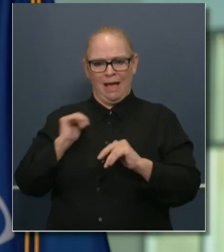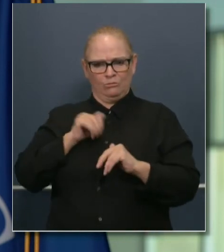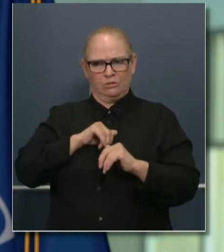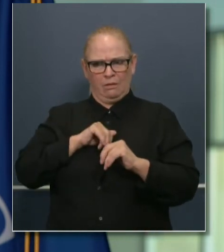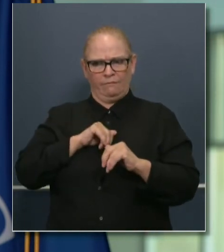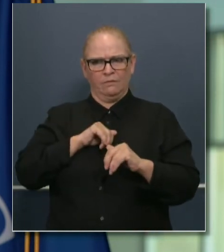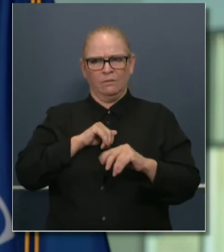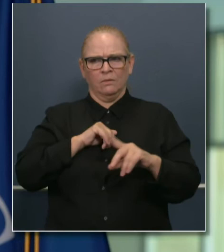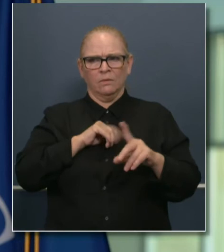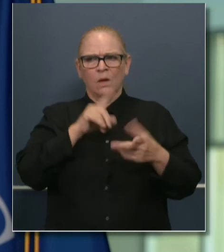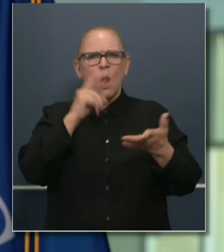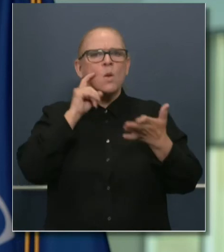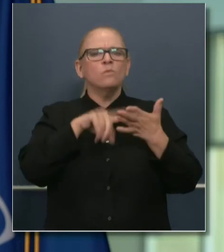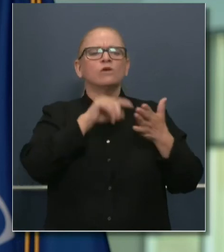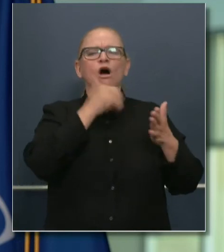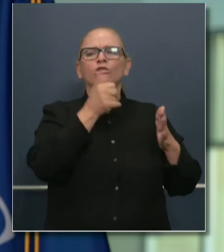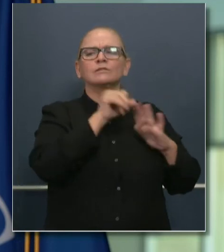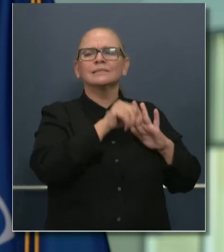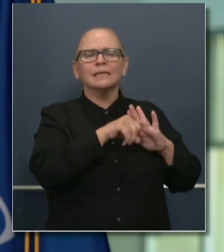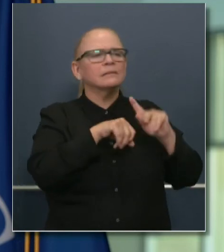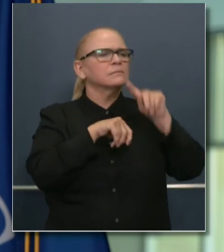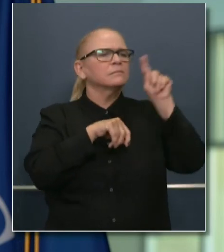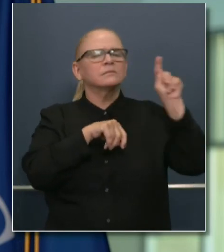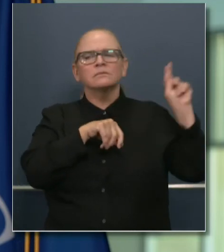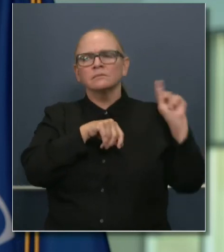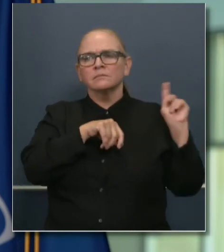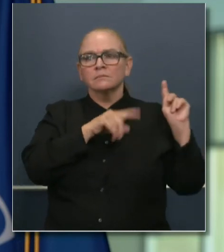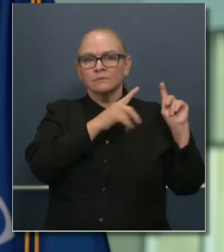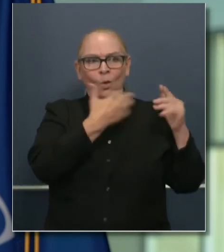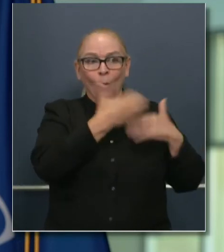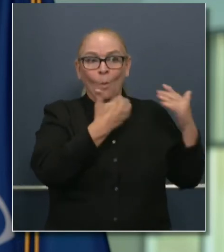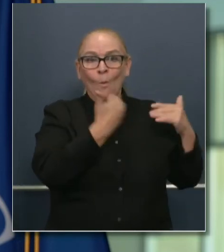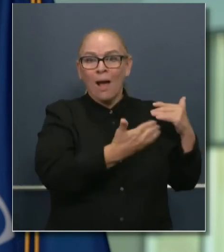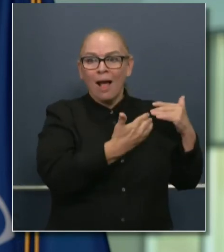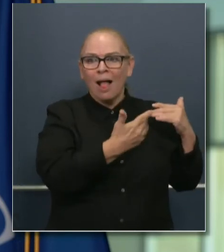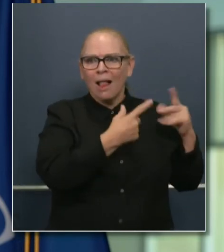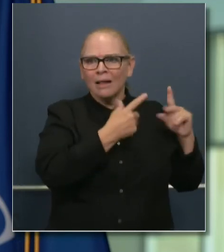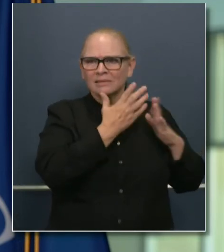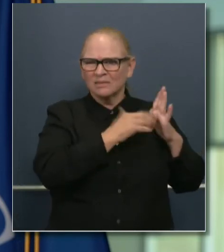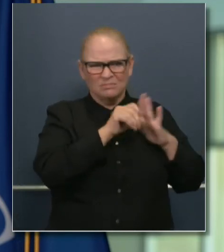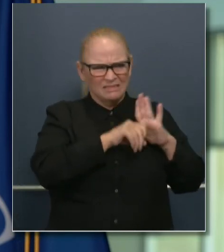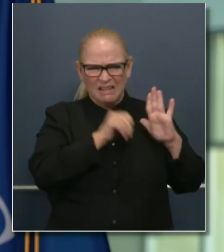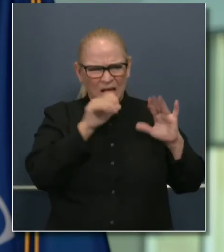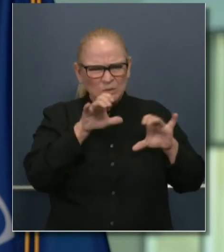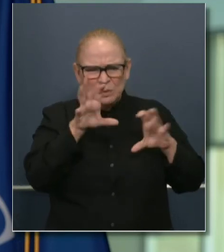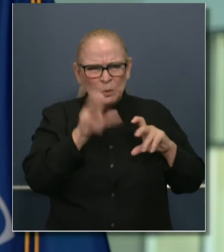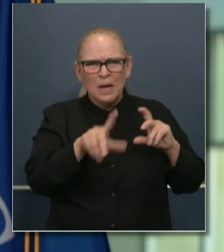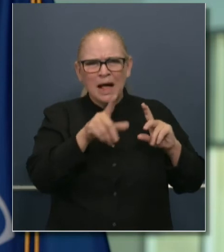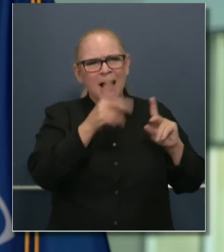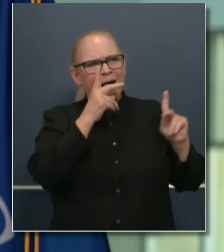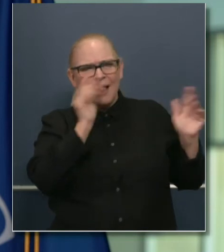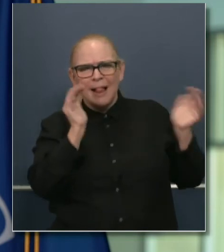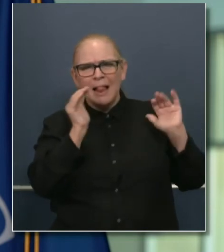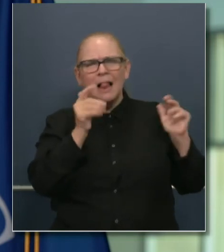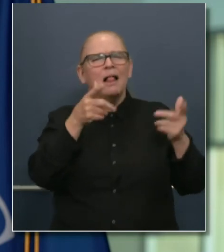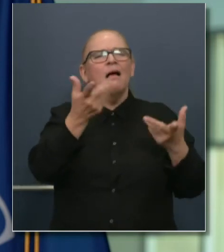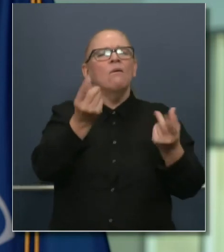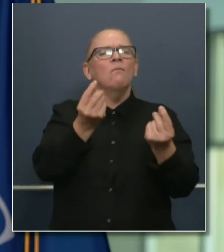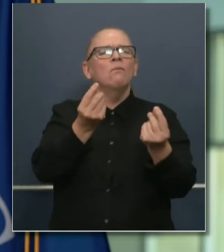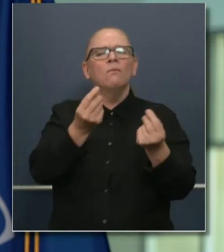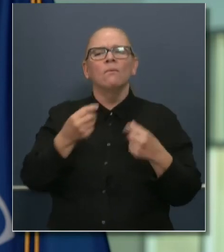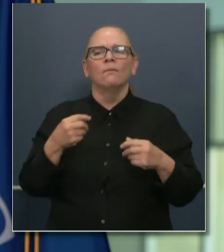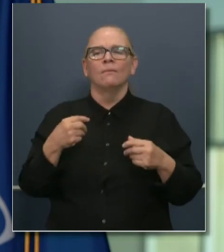other states that have done this well and other states that maybe haven't done it as well? Well, we're constantly engaged, and we're really blessed